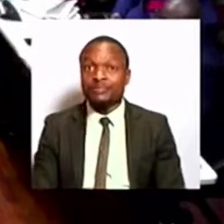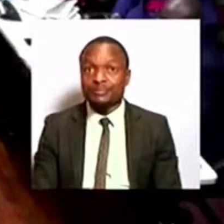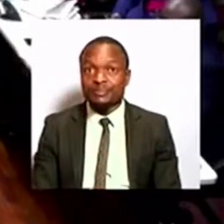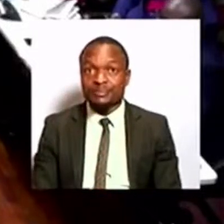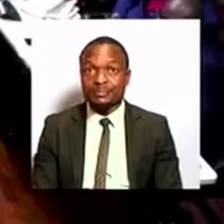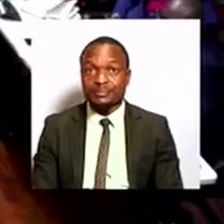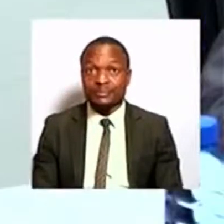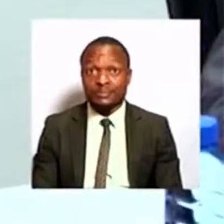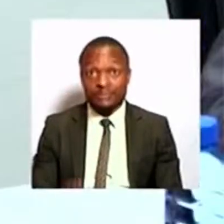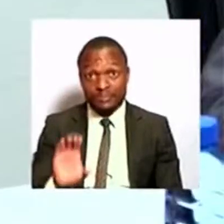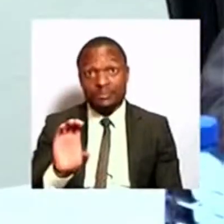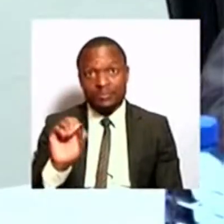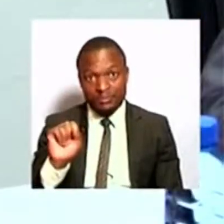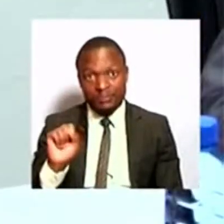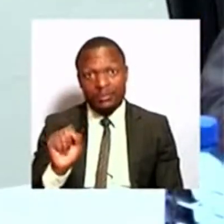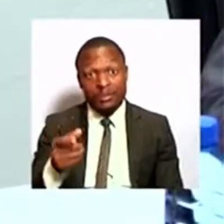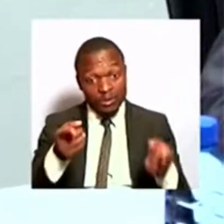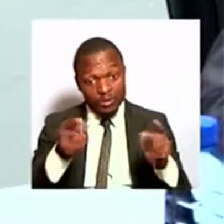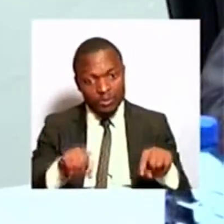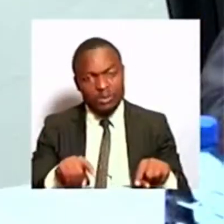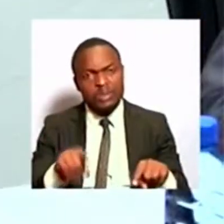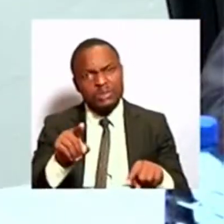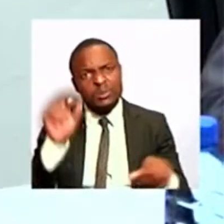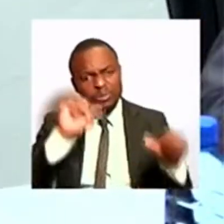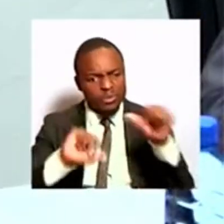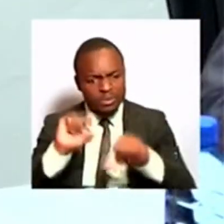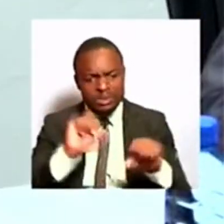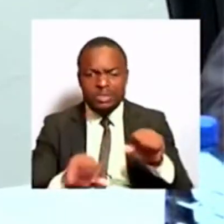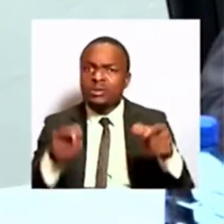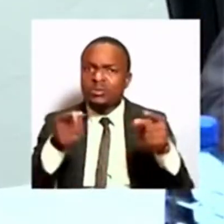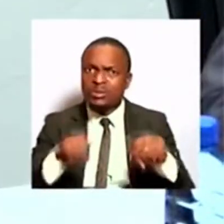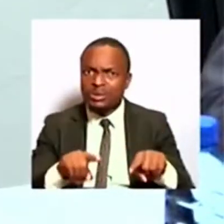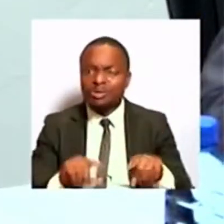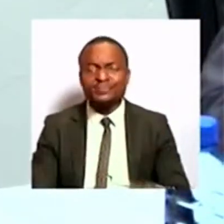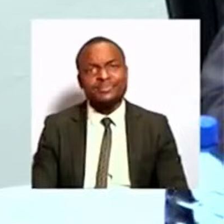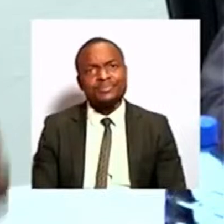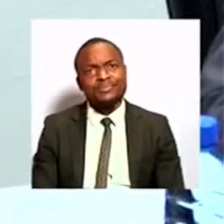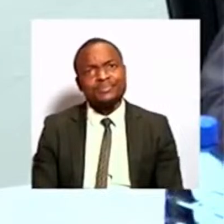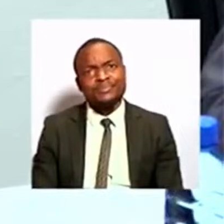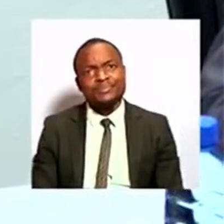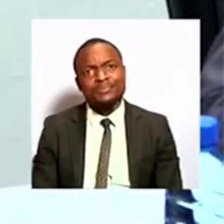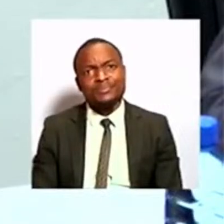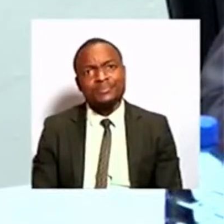So, CSC, when were you audited?